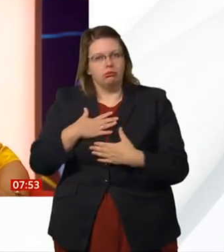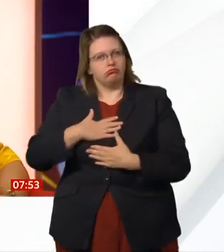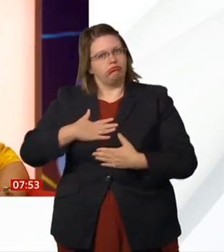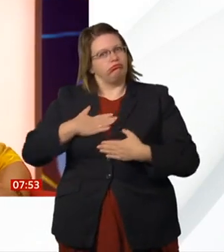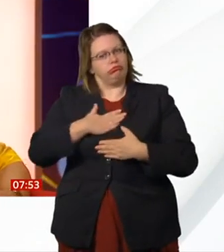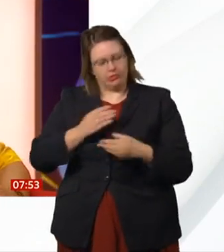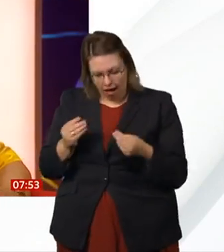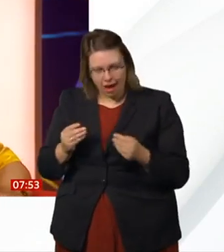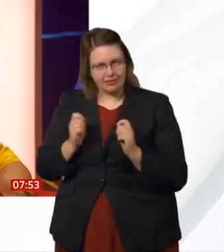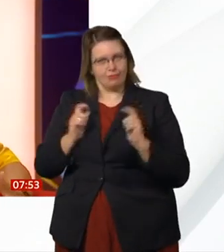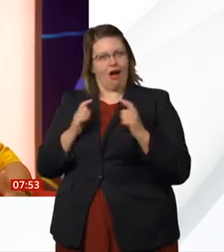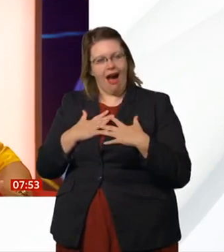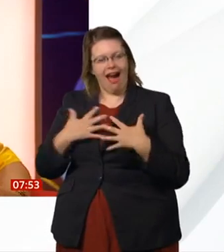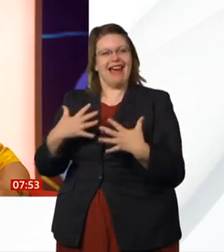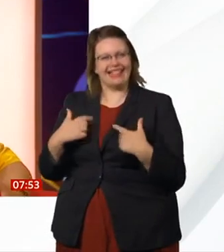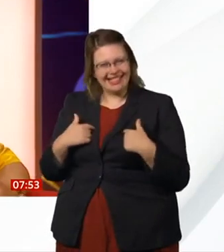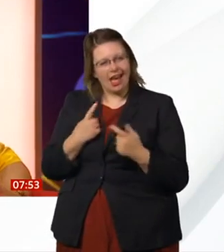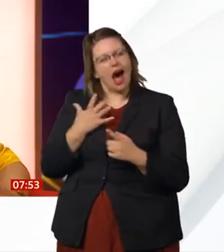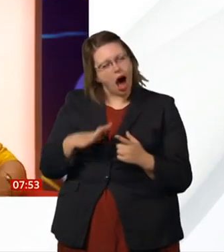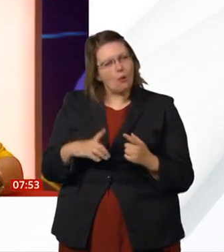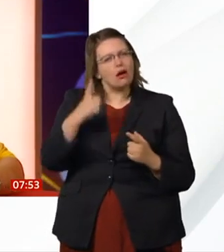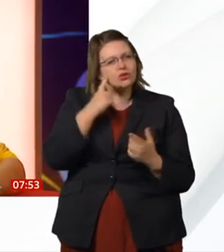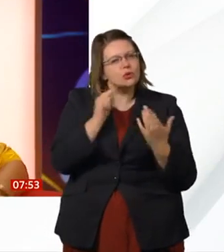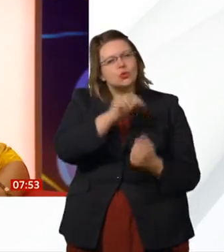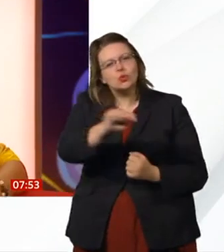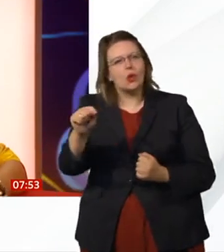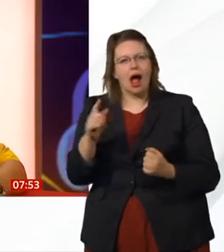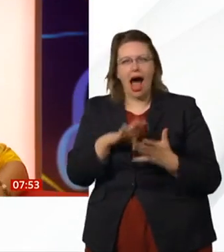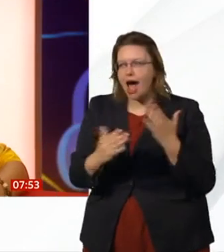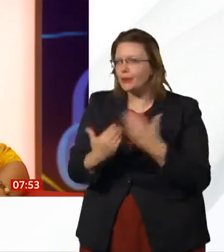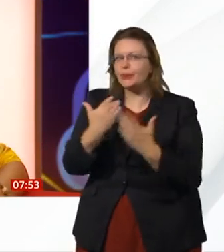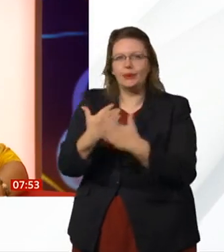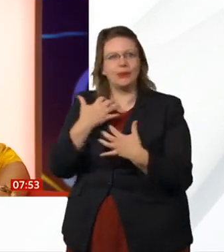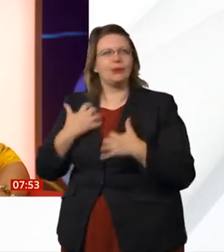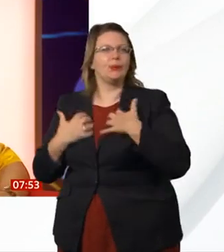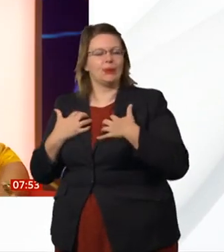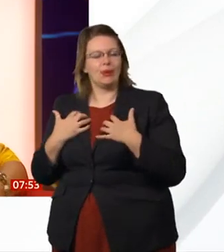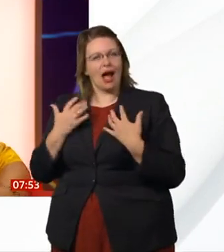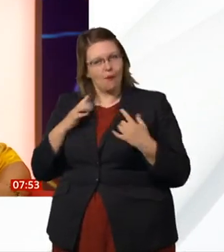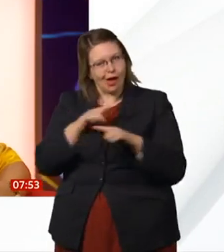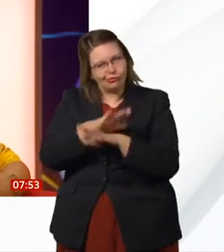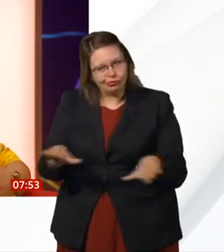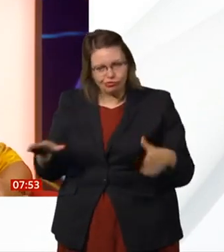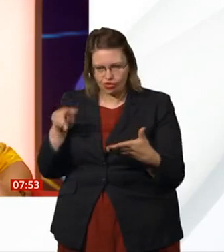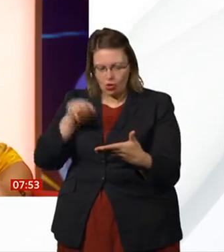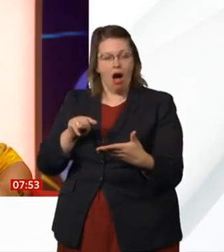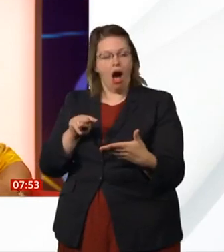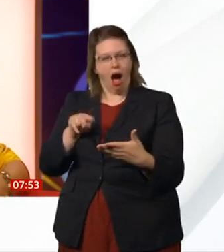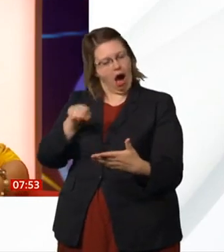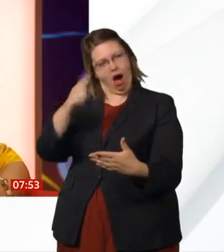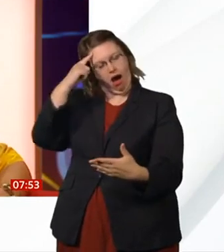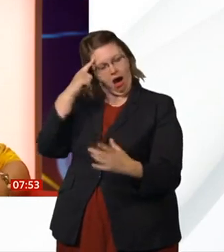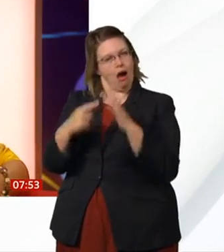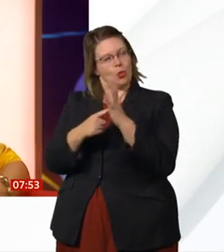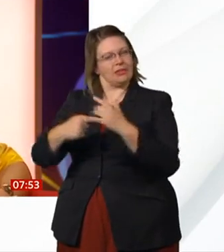surprise me. I want to be taken somewhere that I've not been taken, so I want children to write stories that mean something to them.